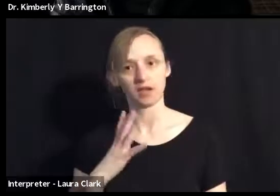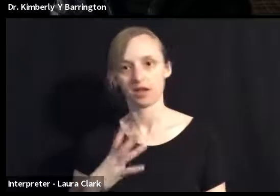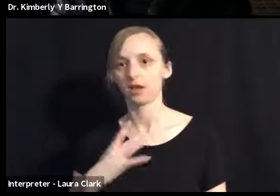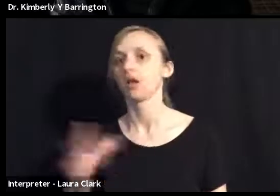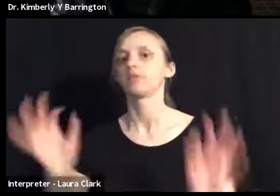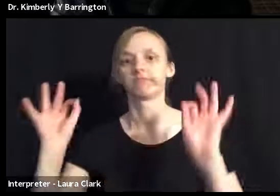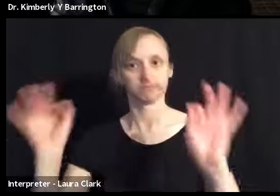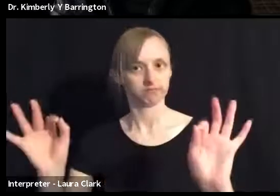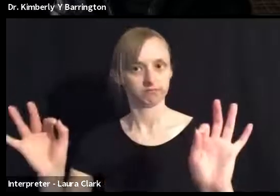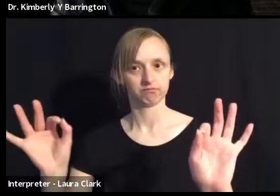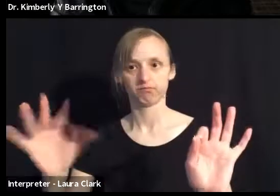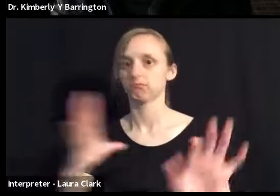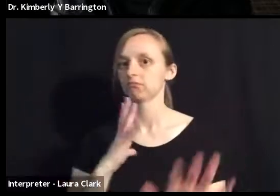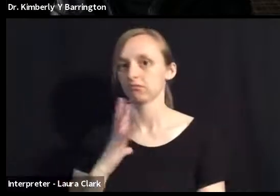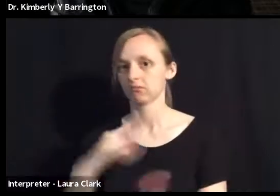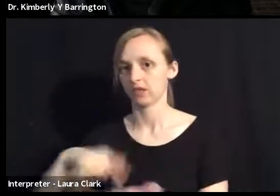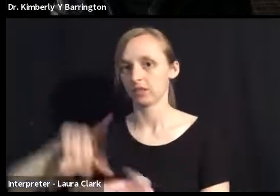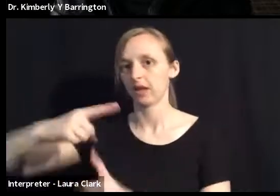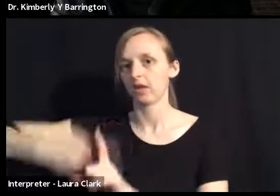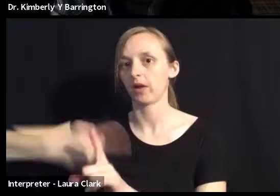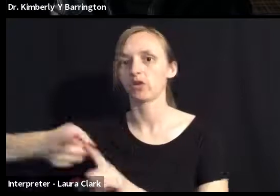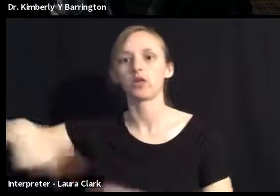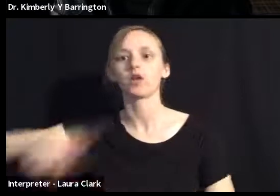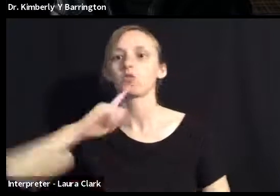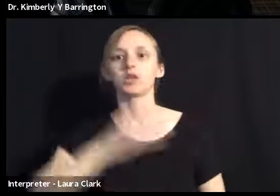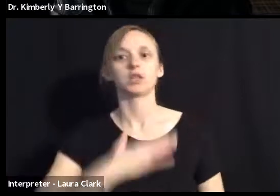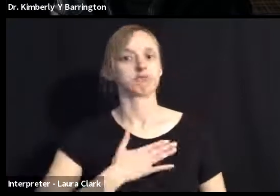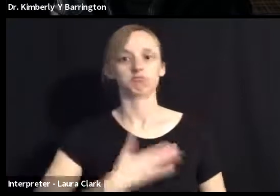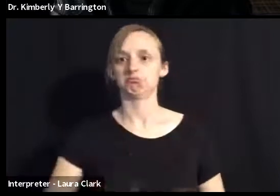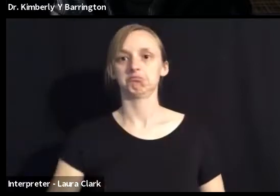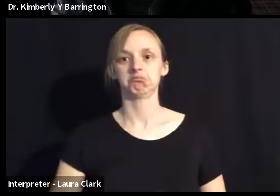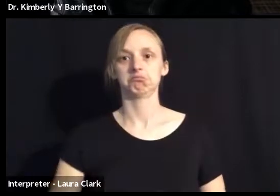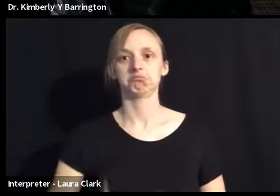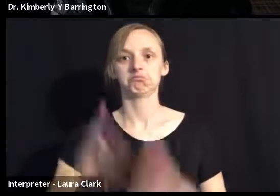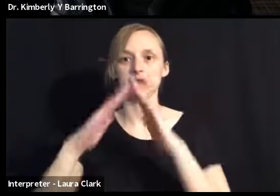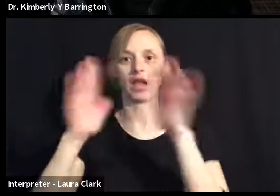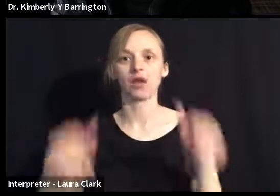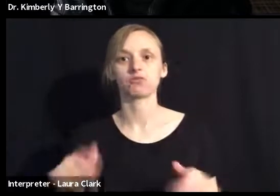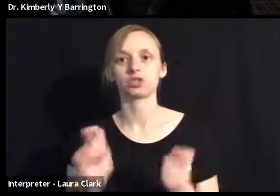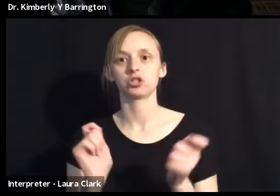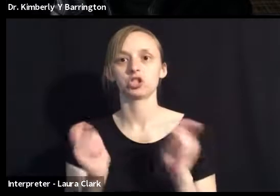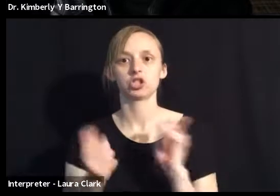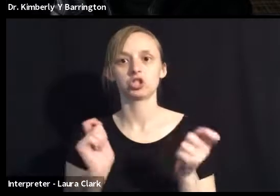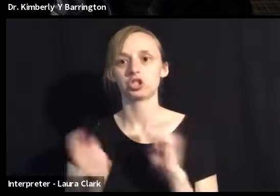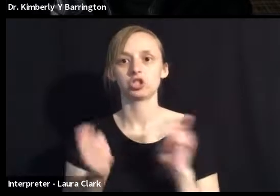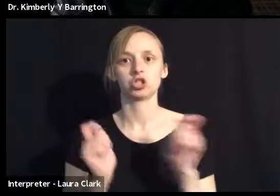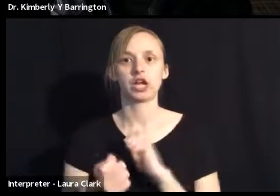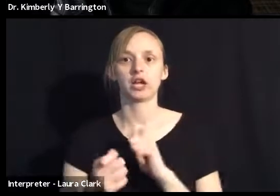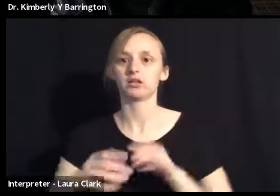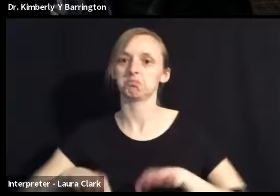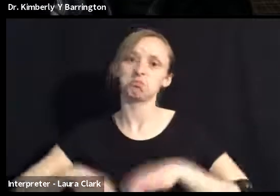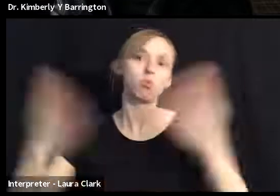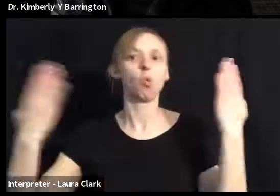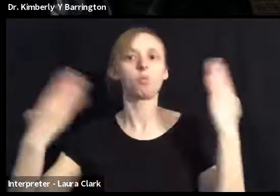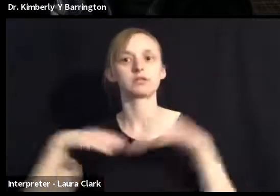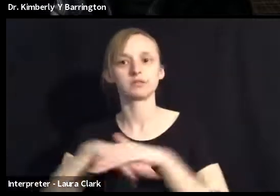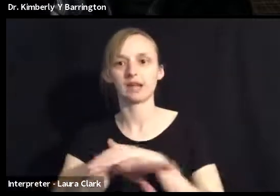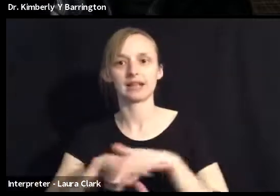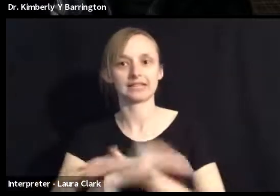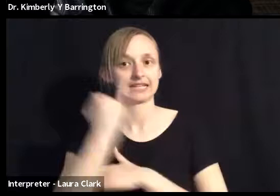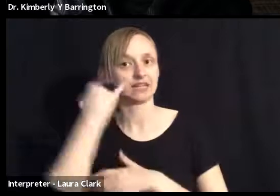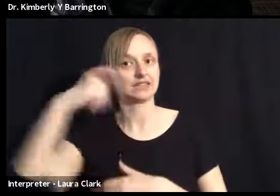So they're very open up to making the home all the way accessible if I need it. But at this